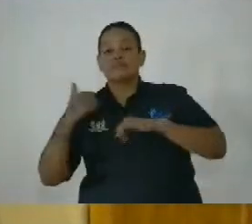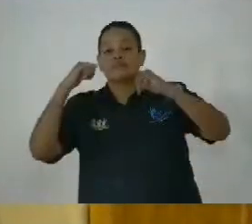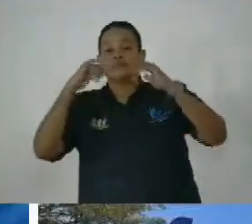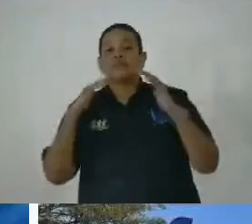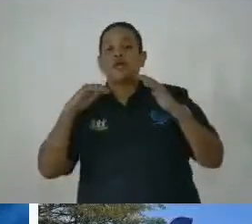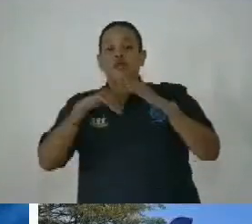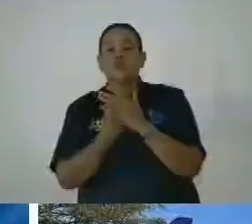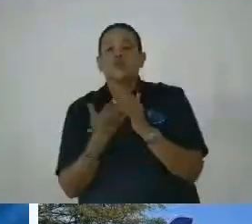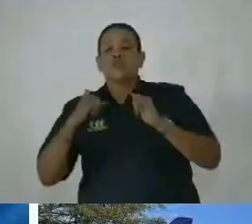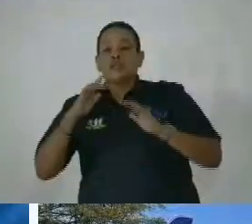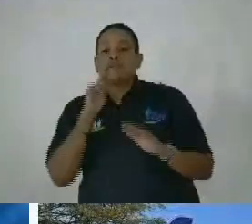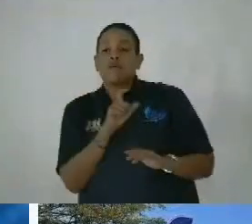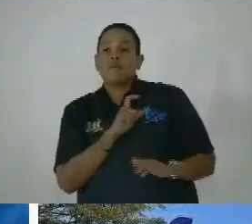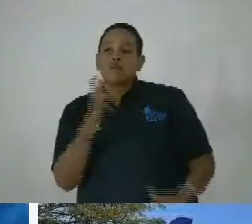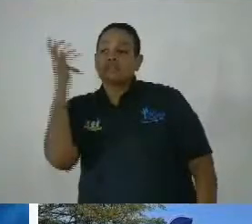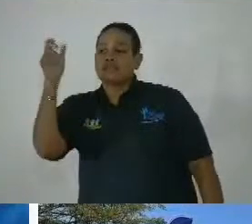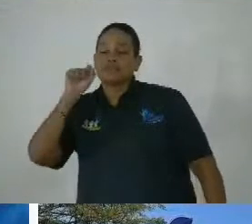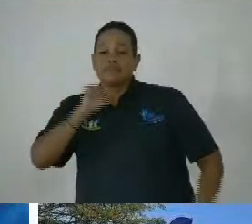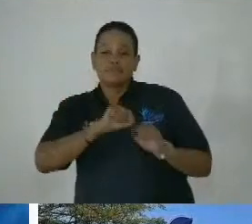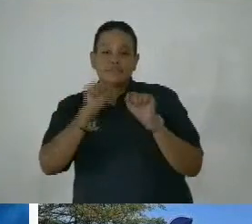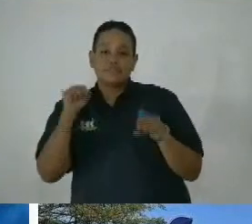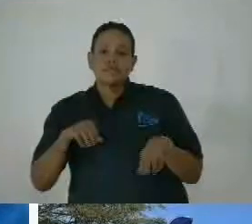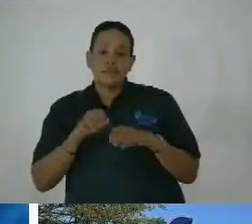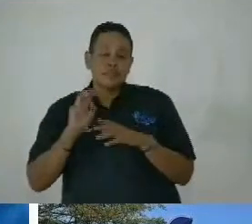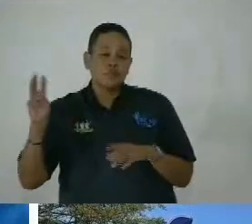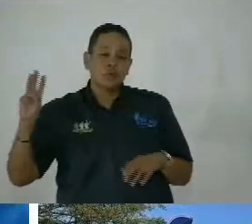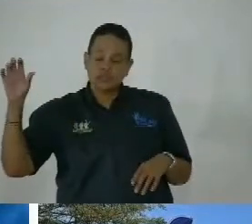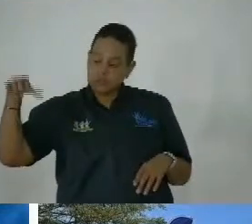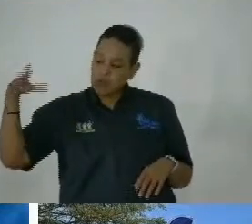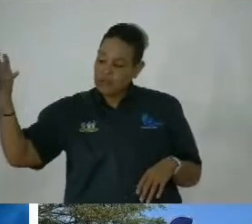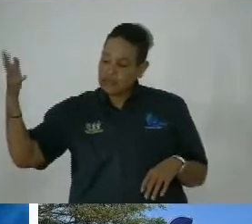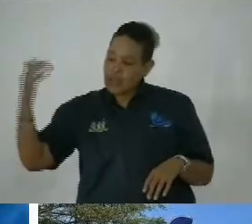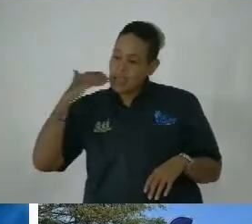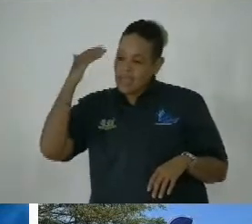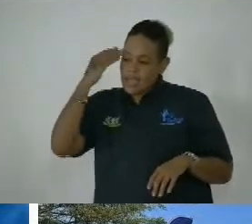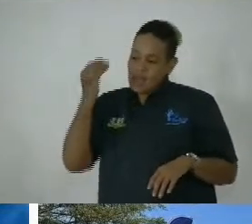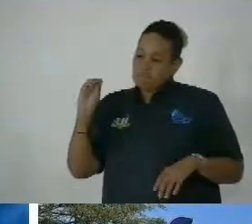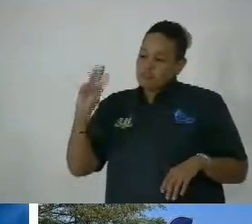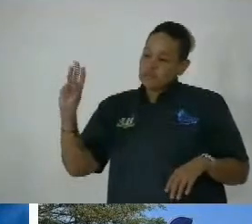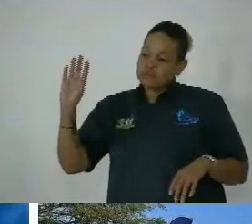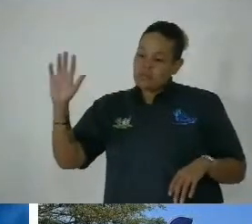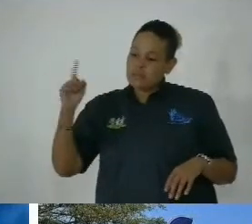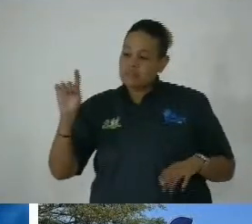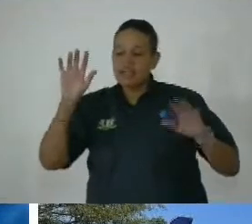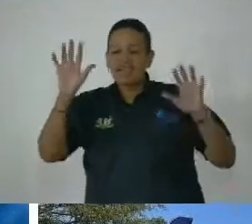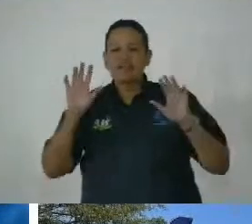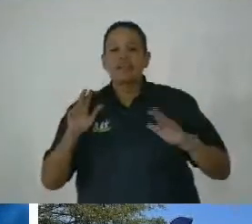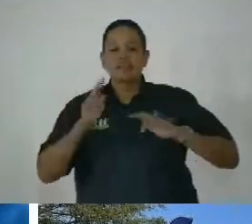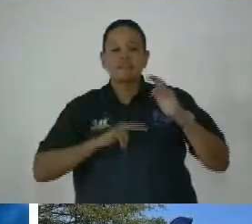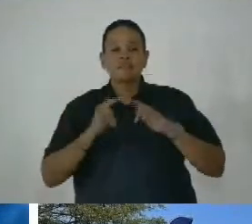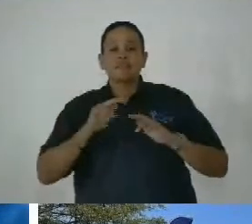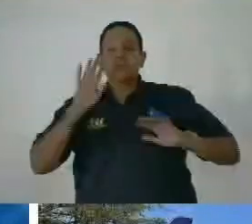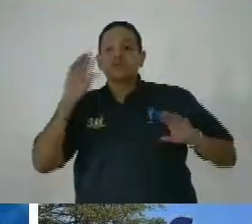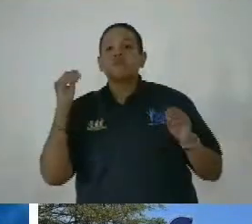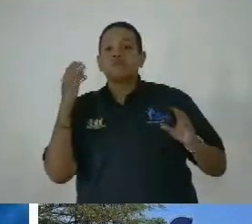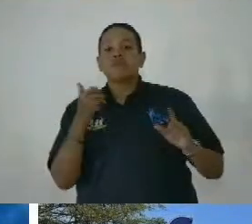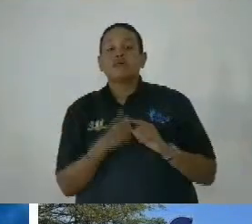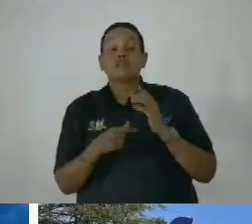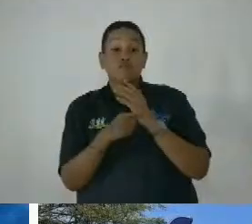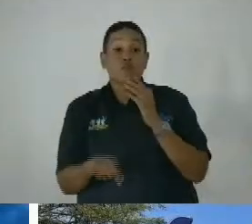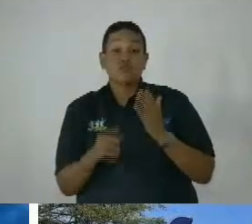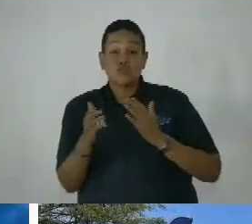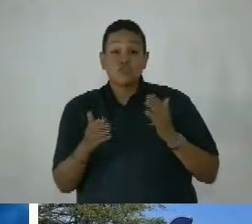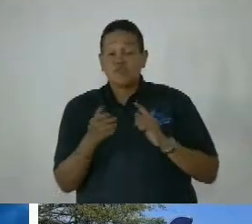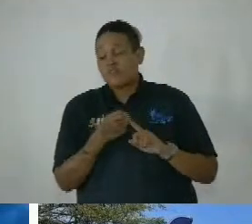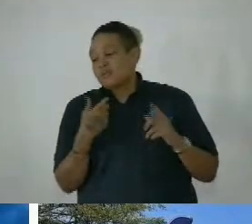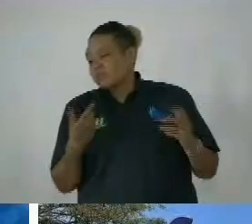a new standard for police station in Westmoreland, where the development headquarters will go. A fantastic building. It will provide the quality service